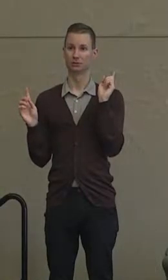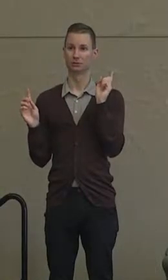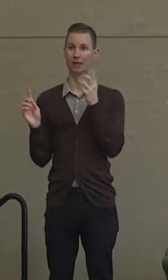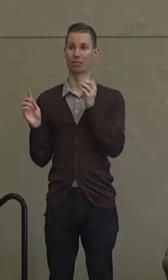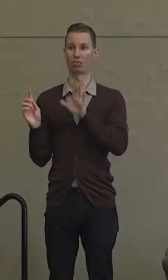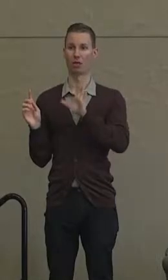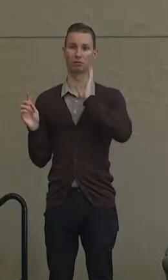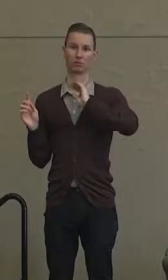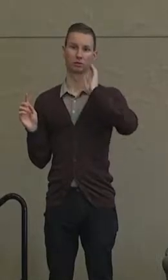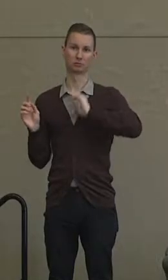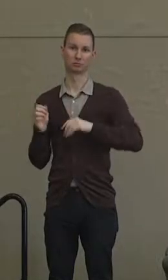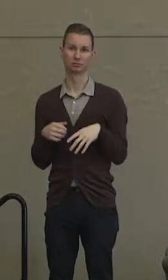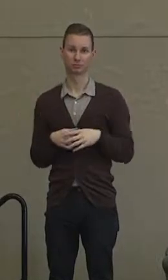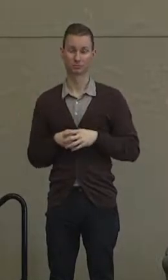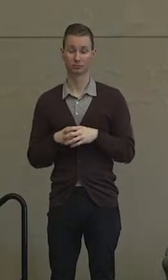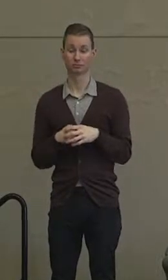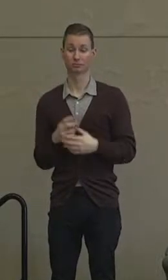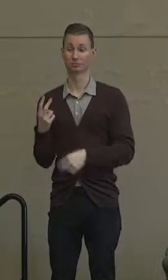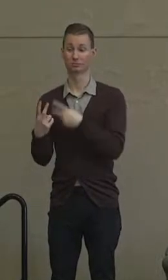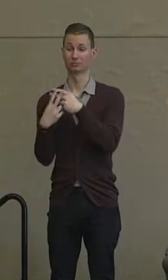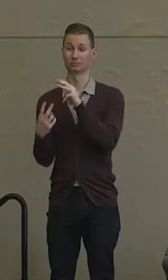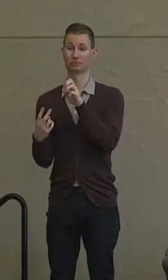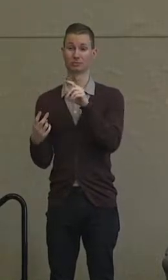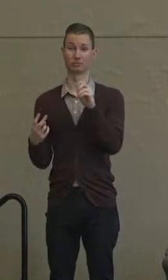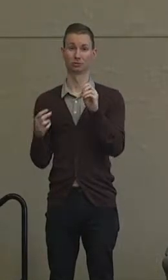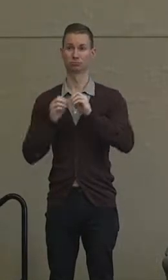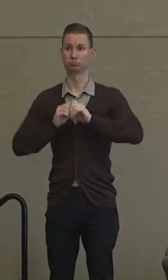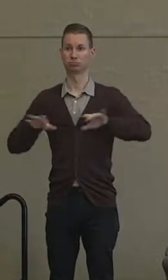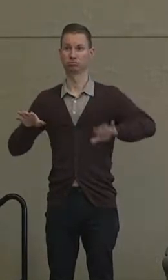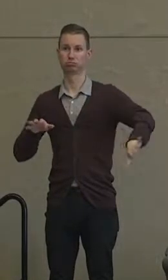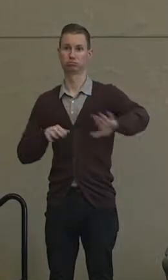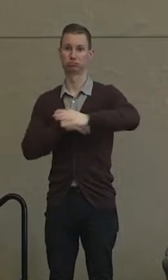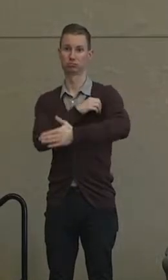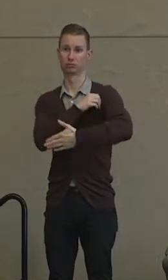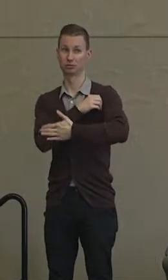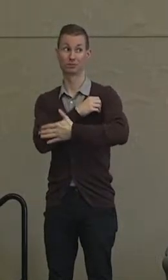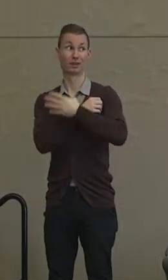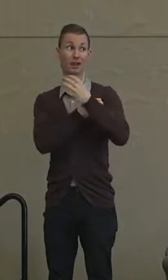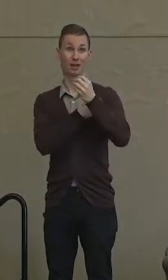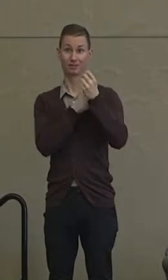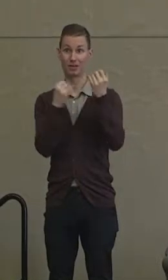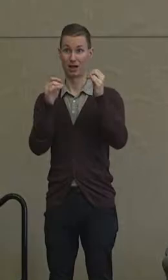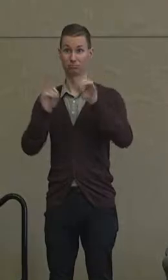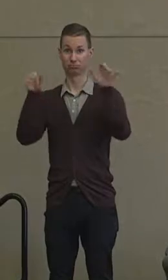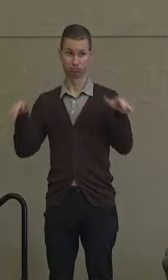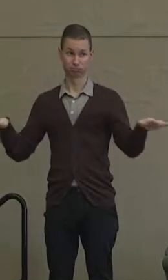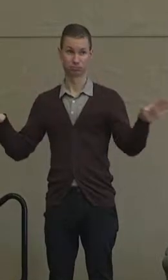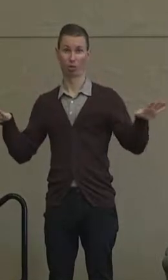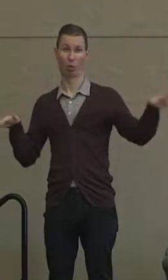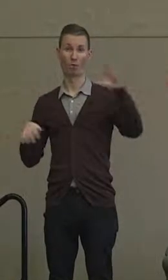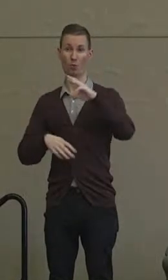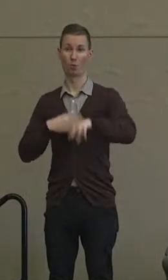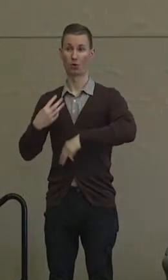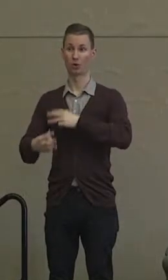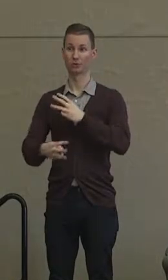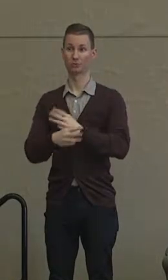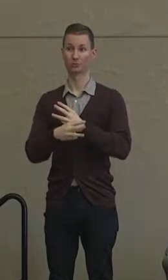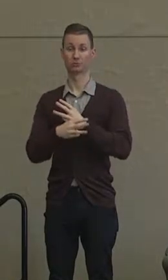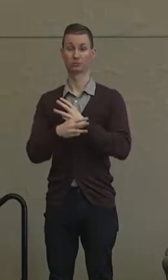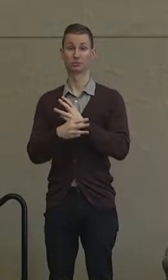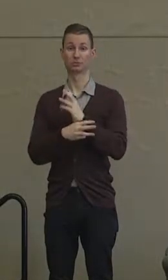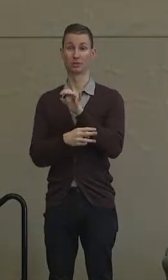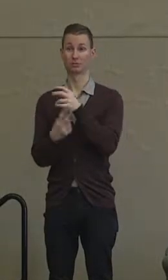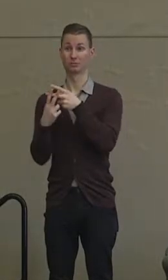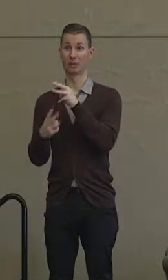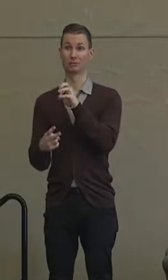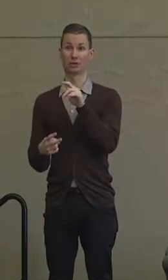experiences. Hashtag MeToo has spread across the country, indeed across the world. It is considered one of the most